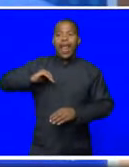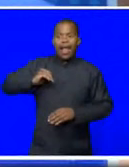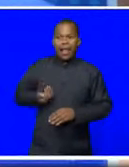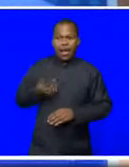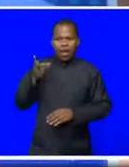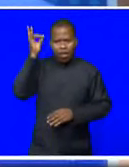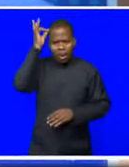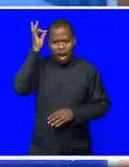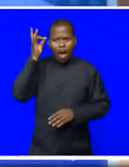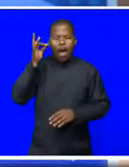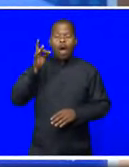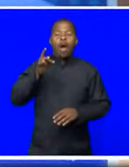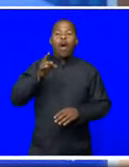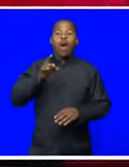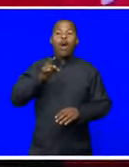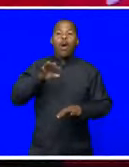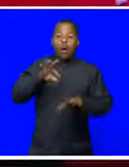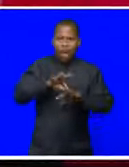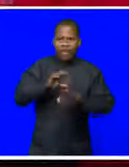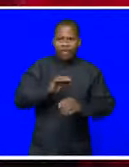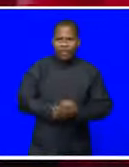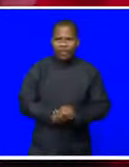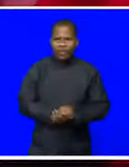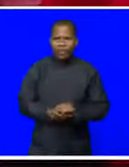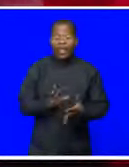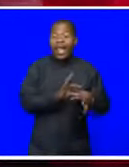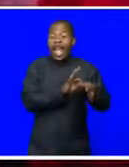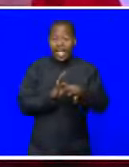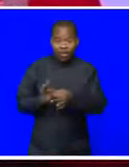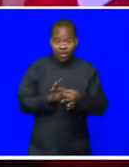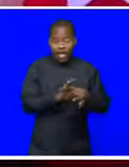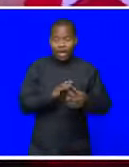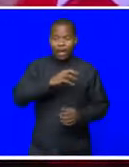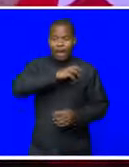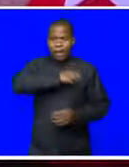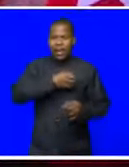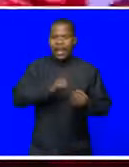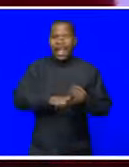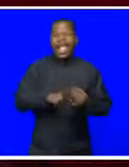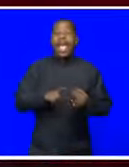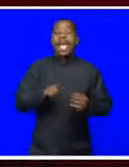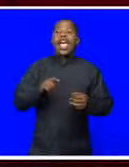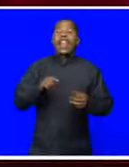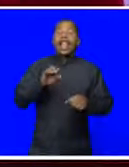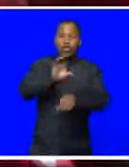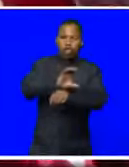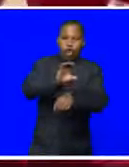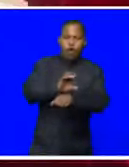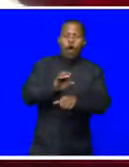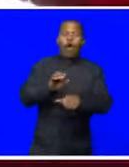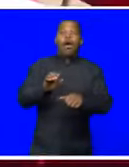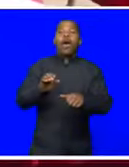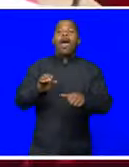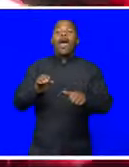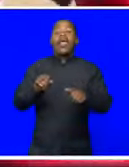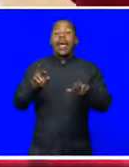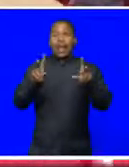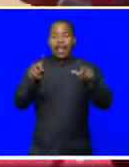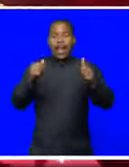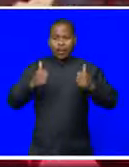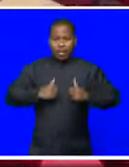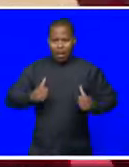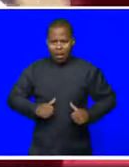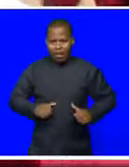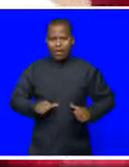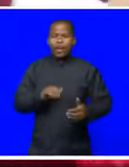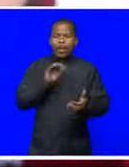friendship between Eswatini Hospice at Home and the Methodist Church Women's Manyano, a group of prayerful women from the